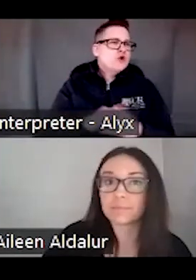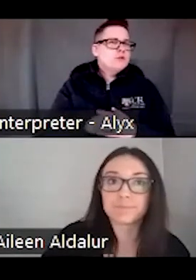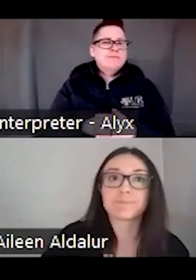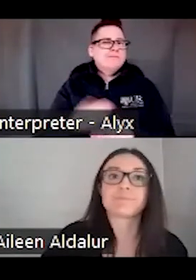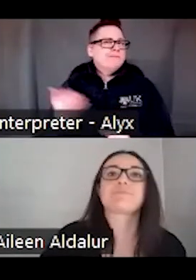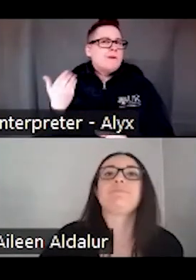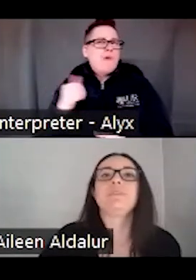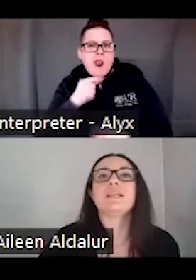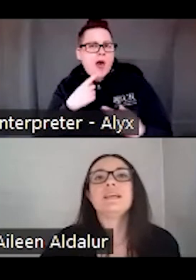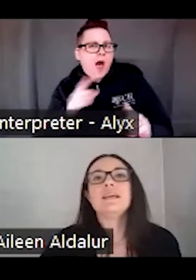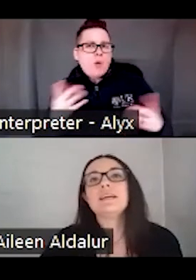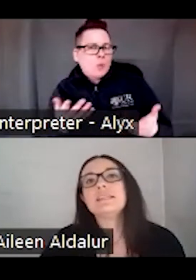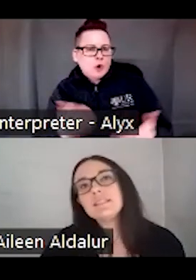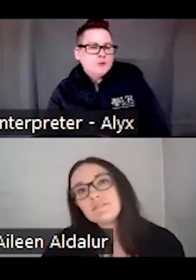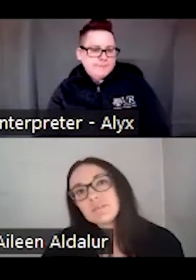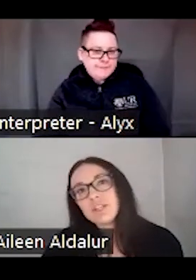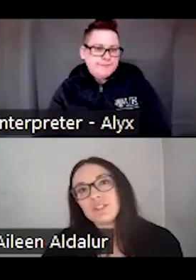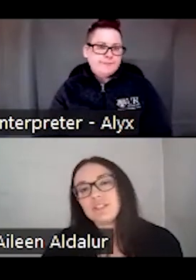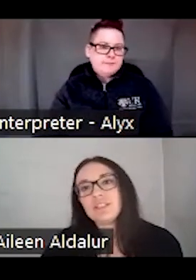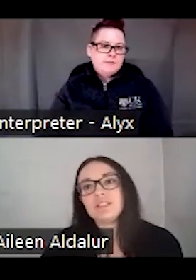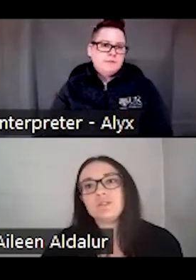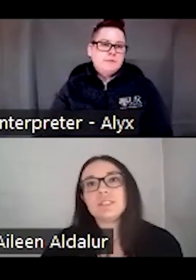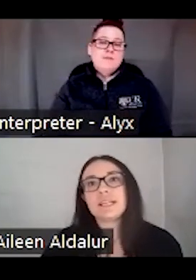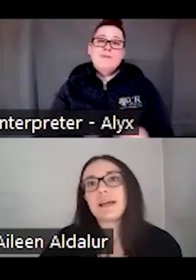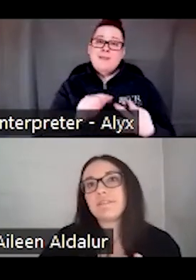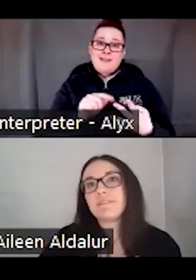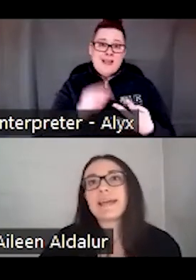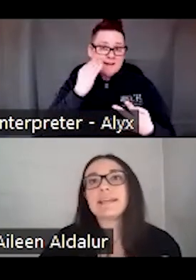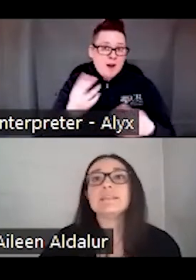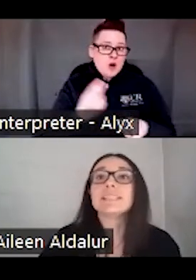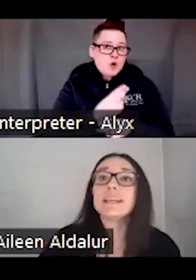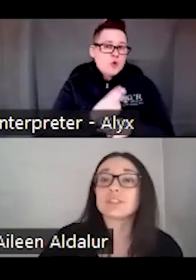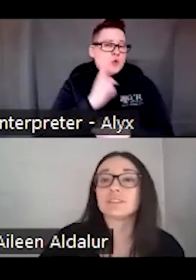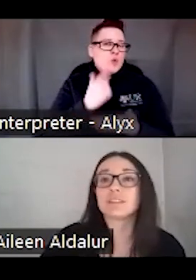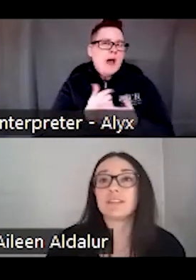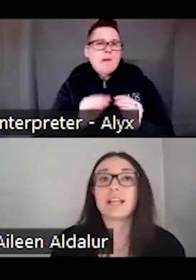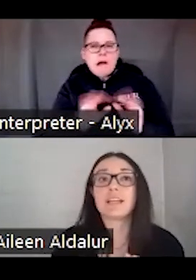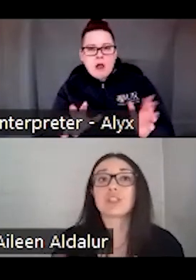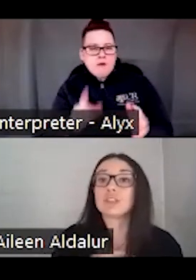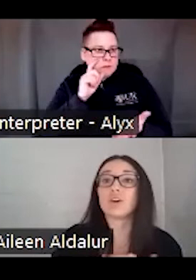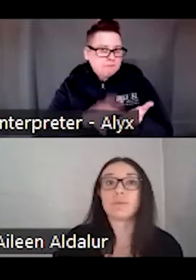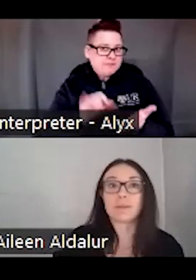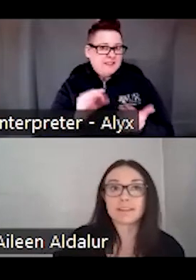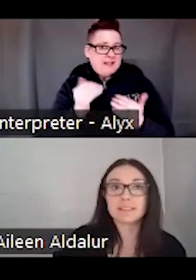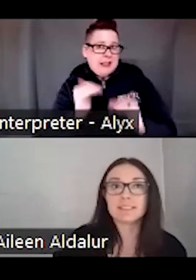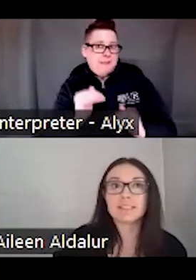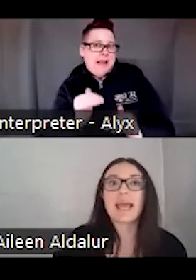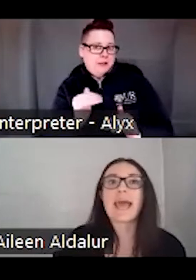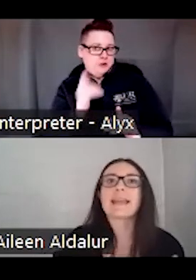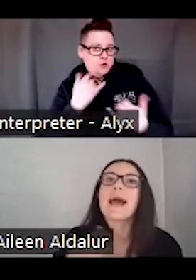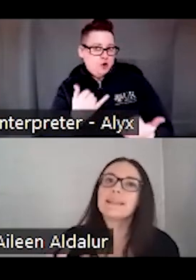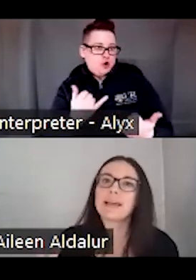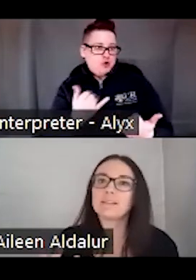worked for them. This information is used to clarify any limitations of the client's current coping